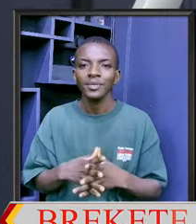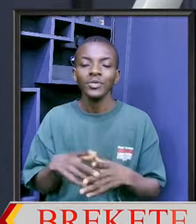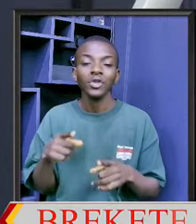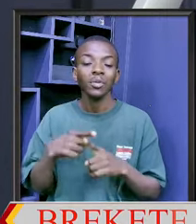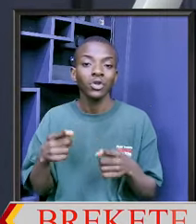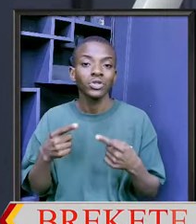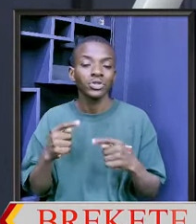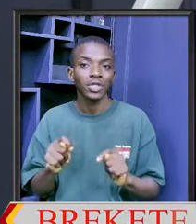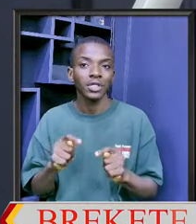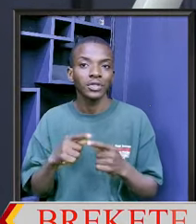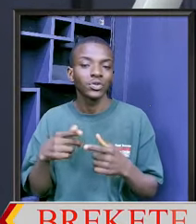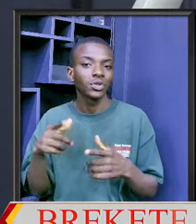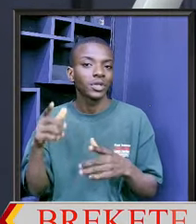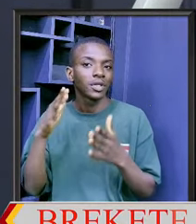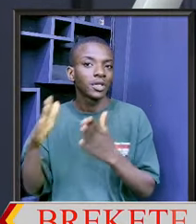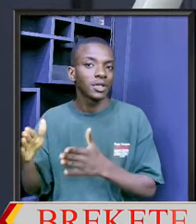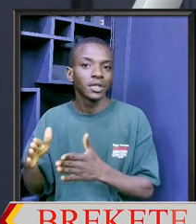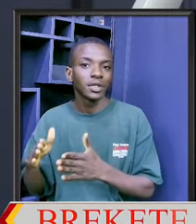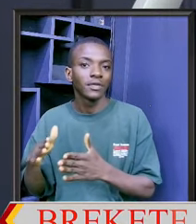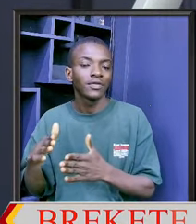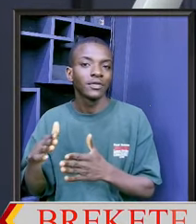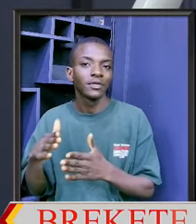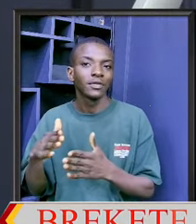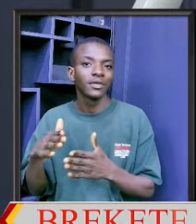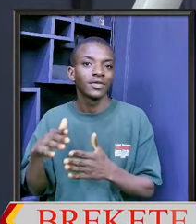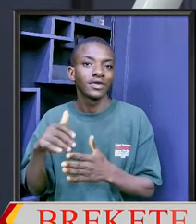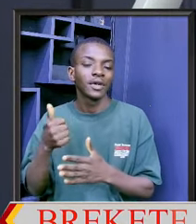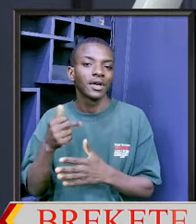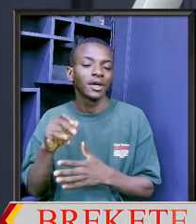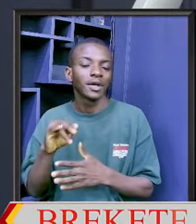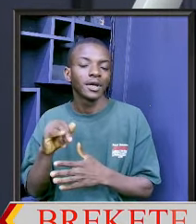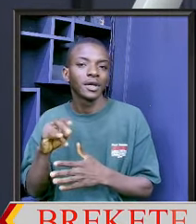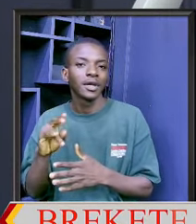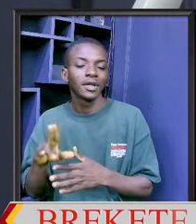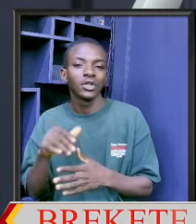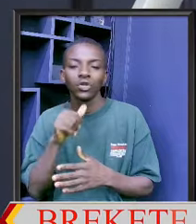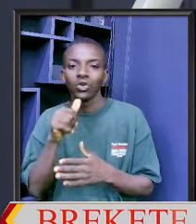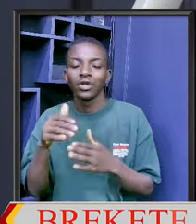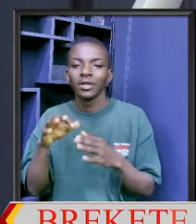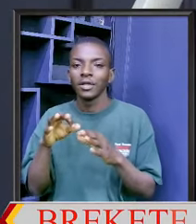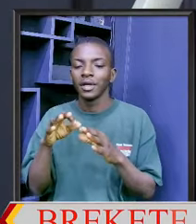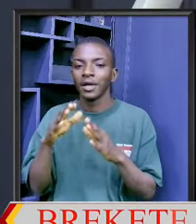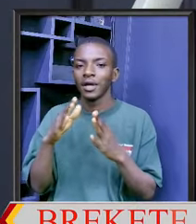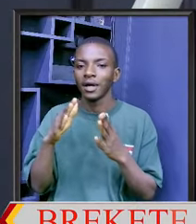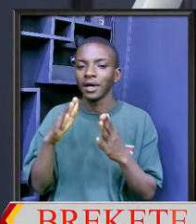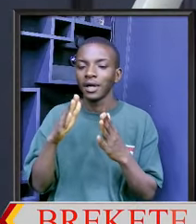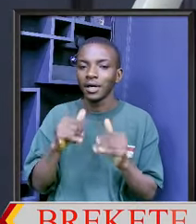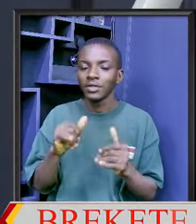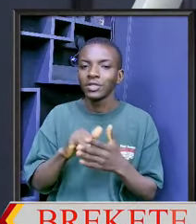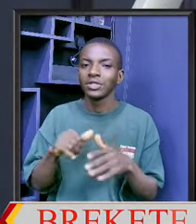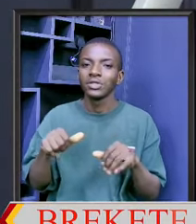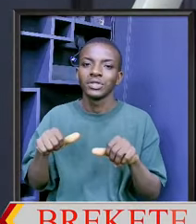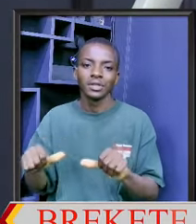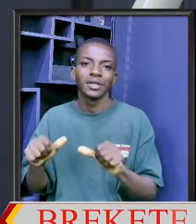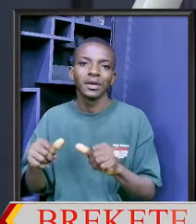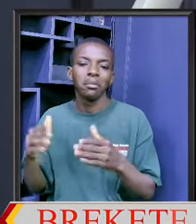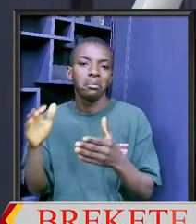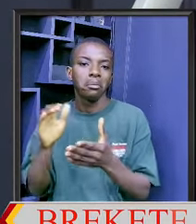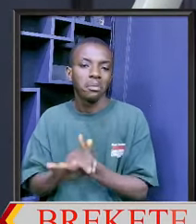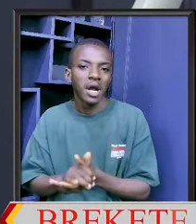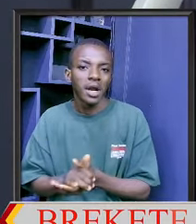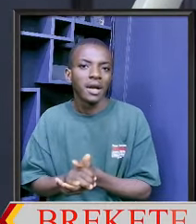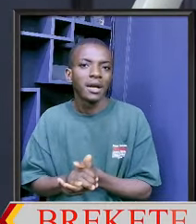But try make you leave Gidangandu. Family house not be house where you go stay.